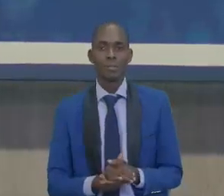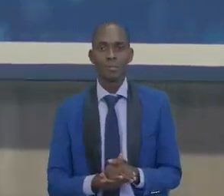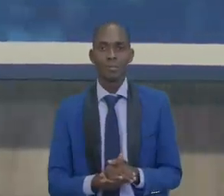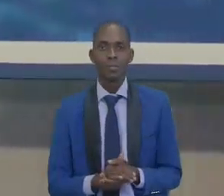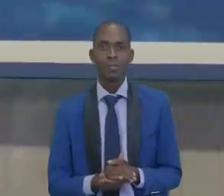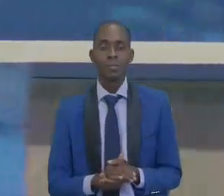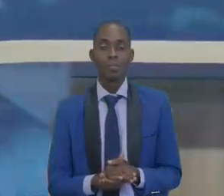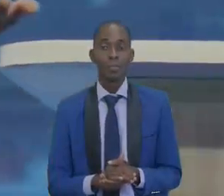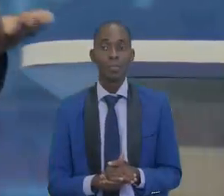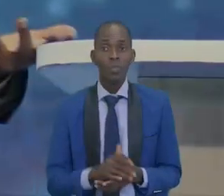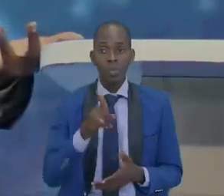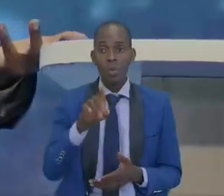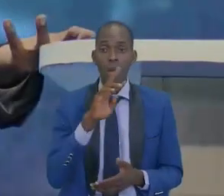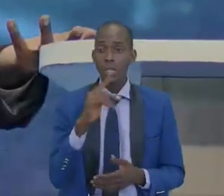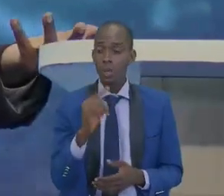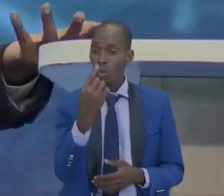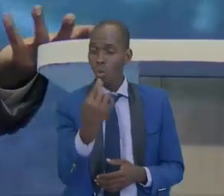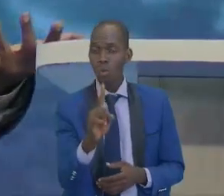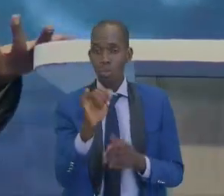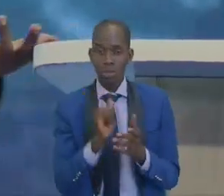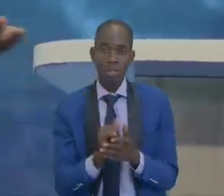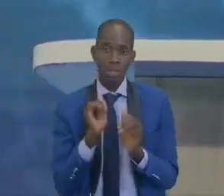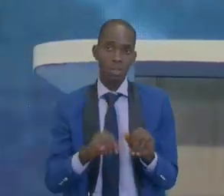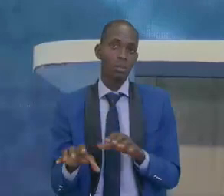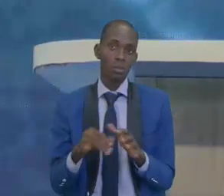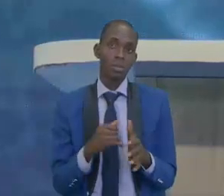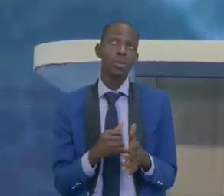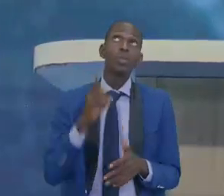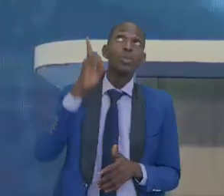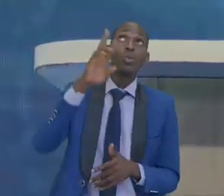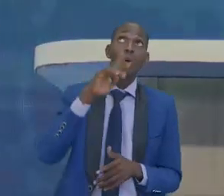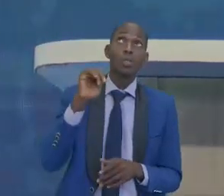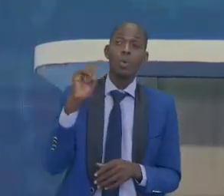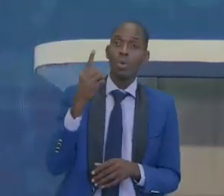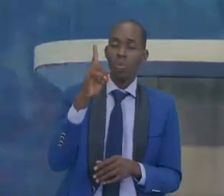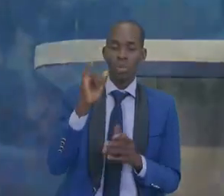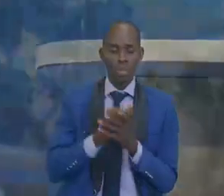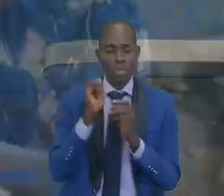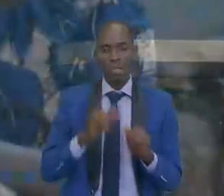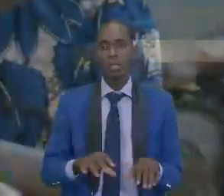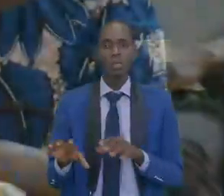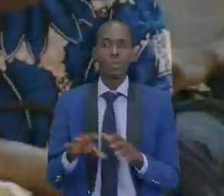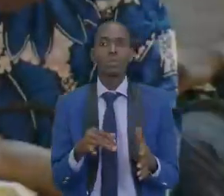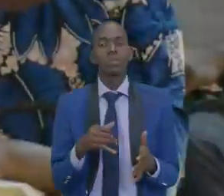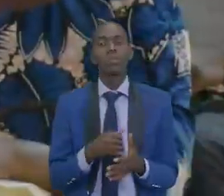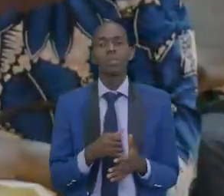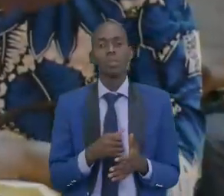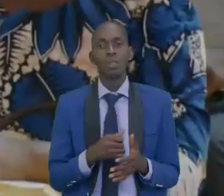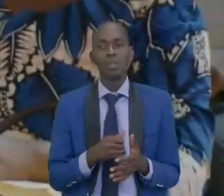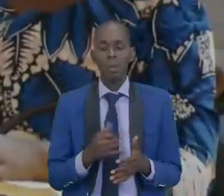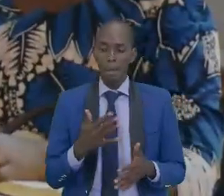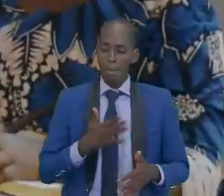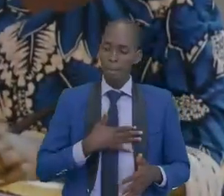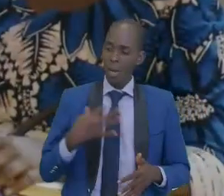You are the only one that can do it. You are the only one that can do it. My position in